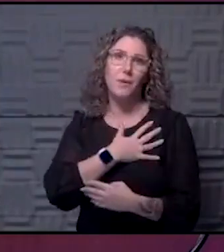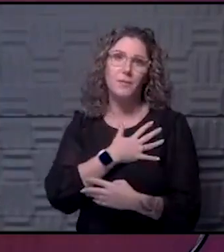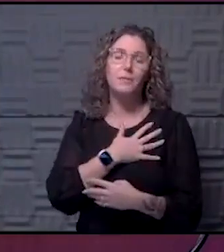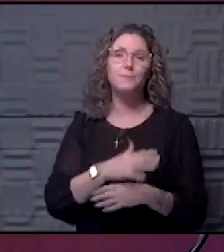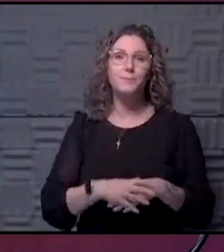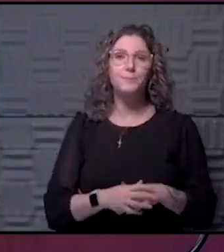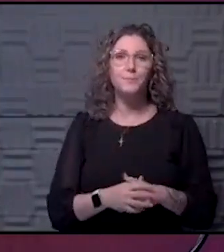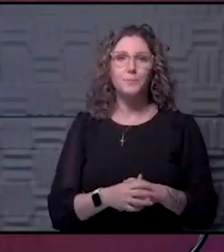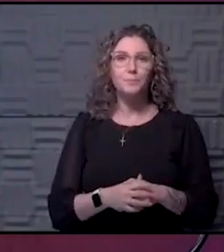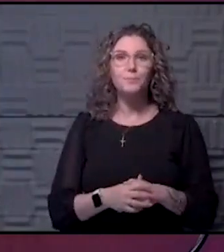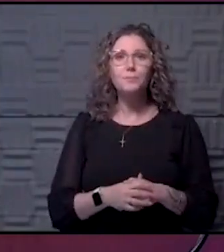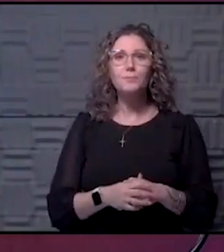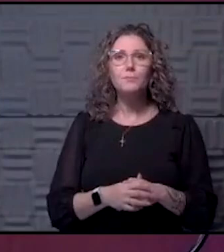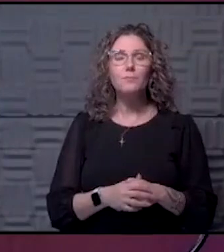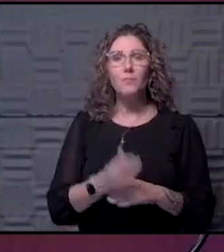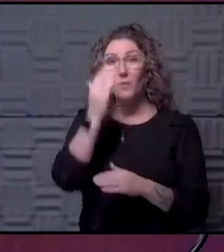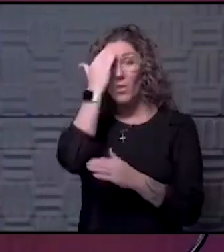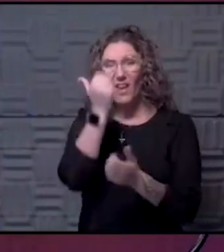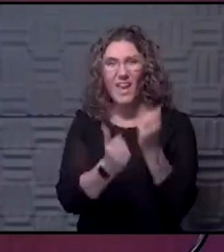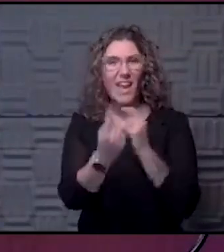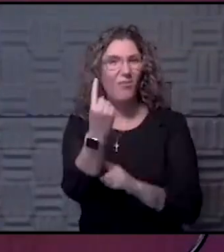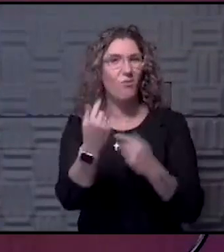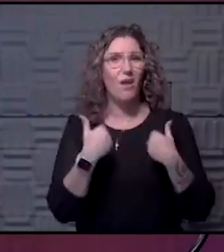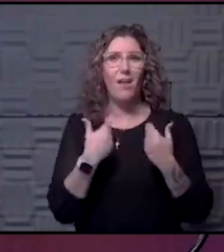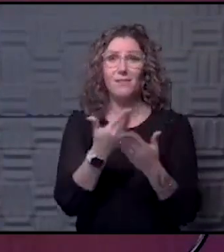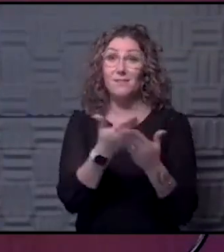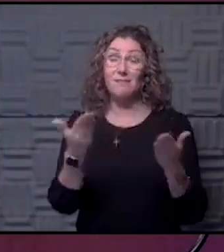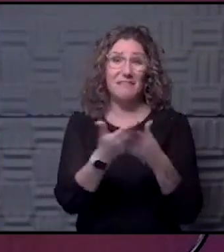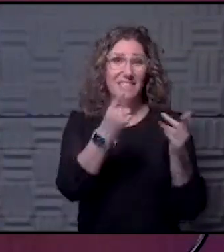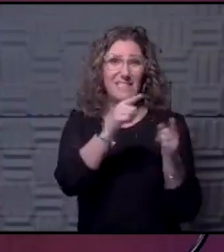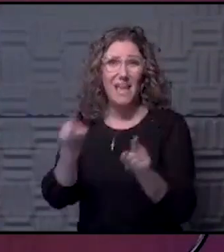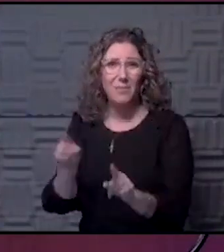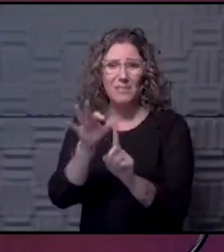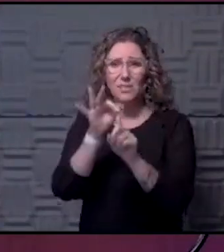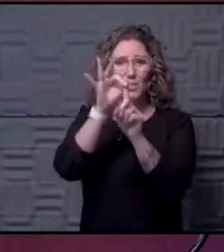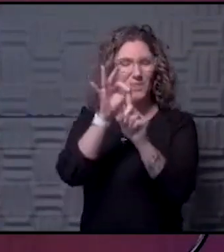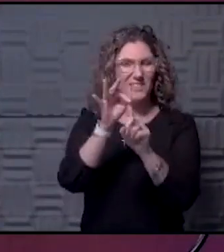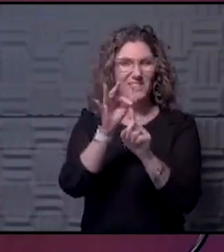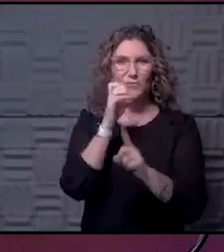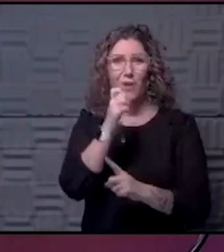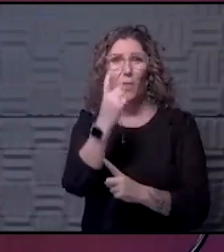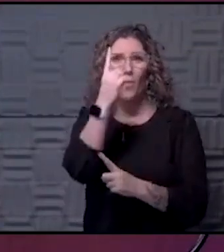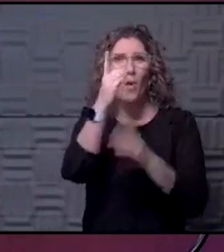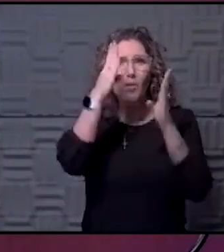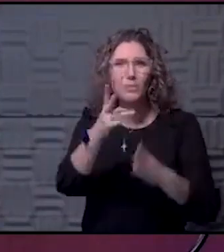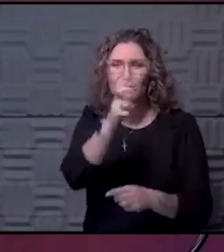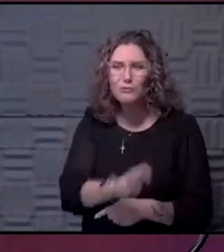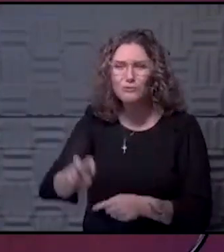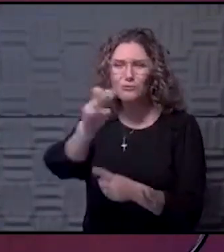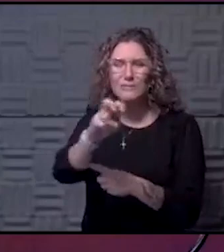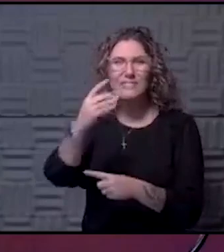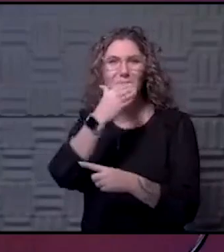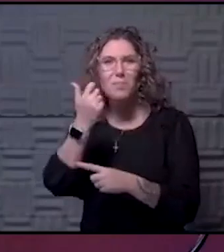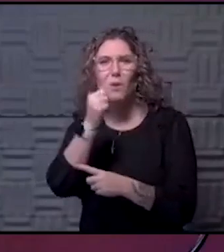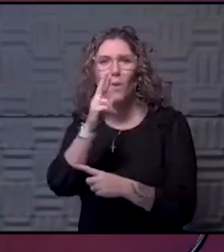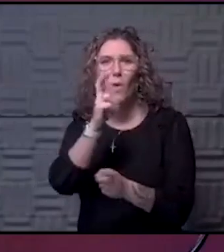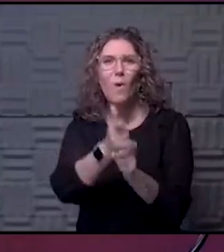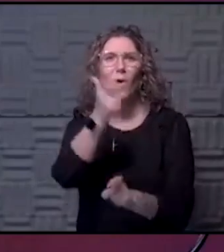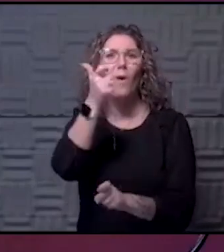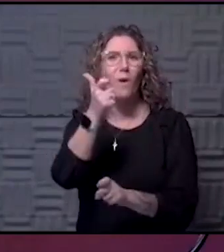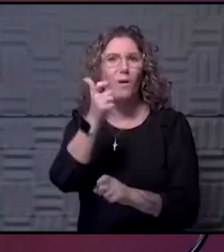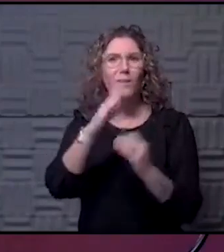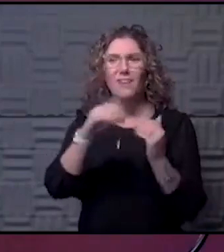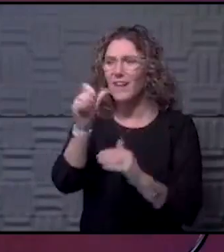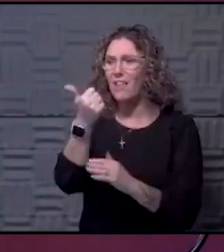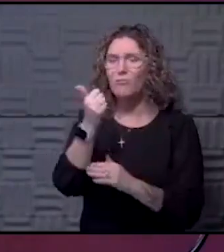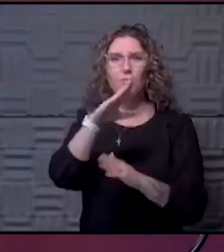that everybody has so much going on. It's very unique. No one person's journey in this is any better or harder than anybody else's.